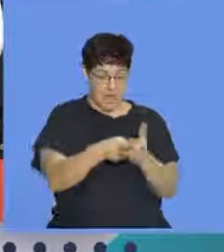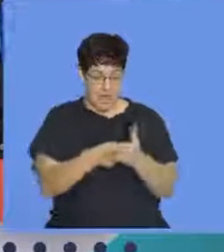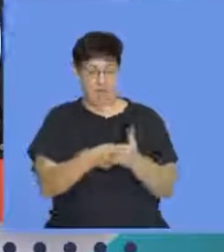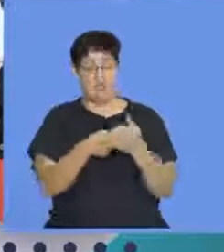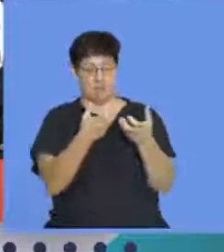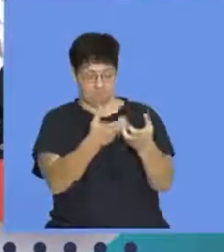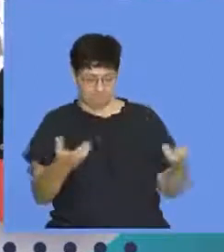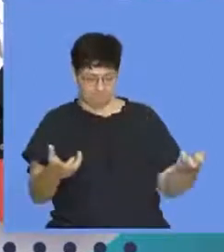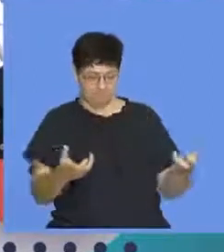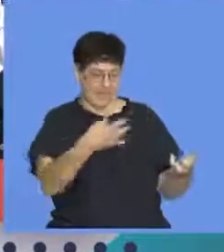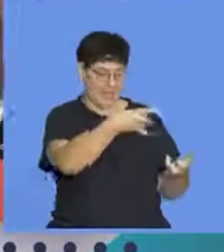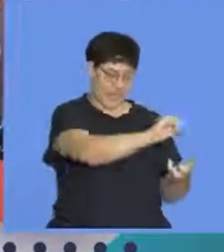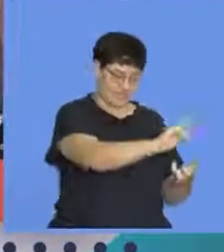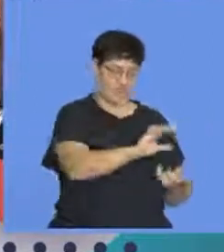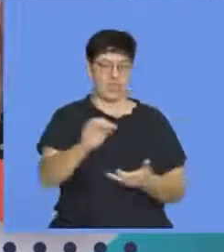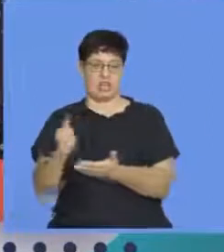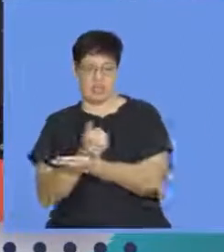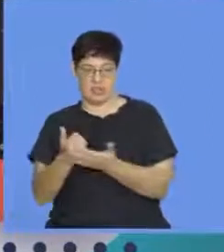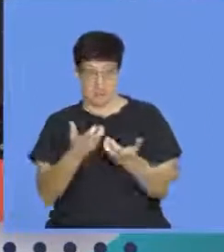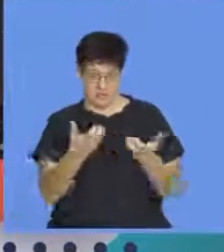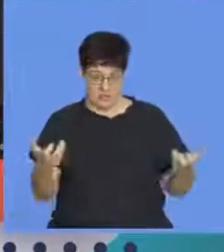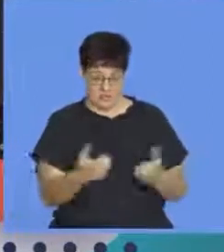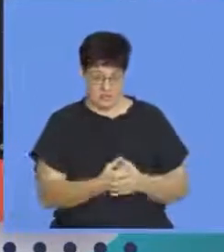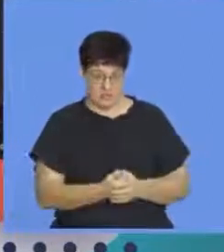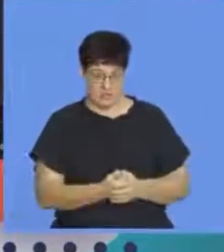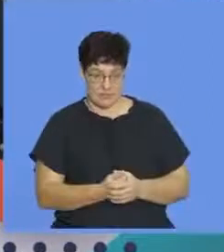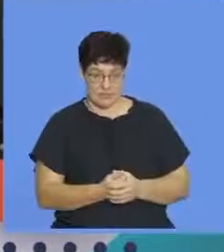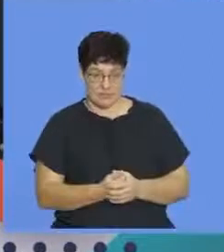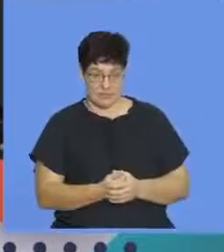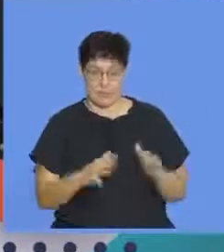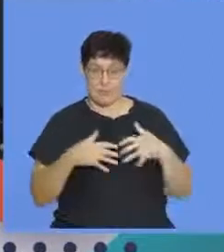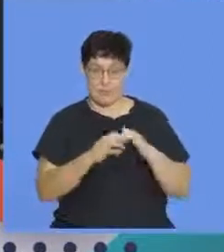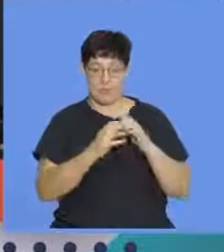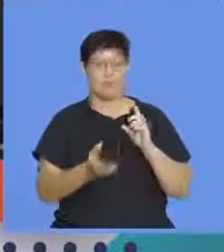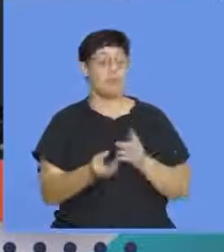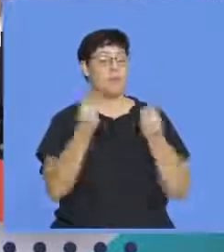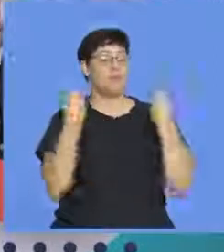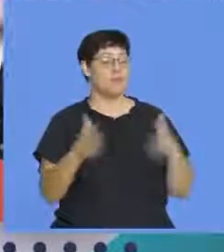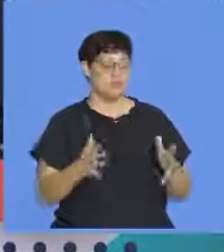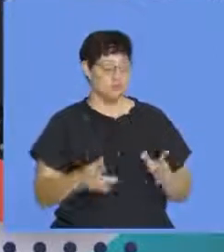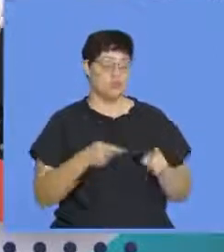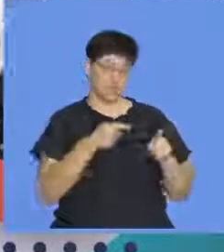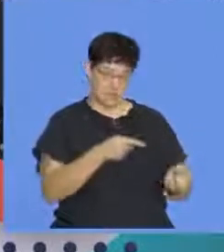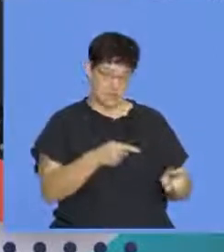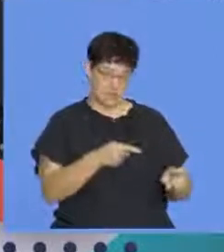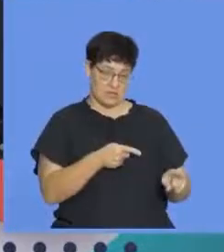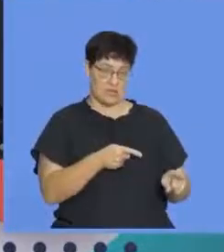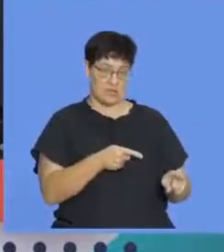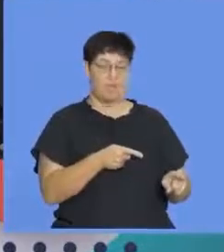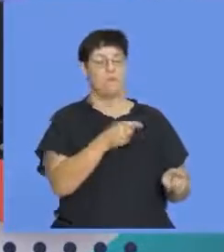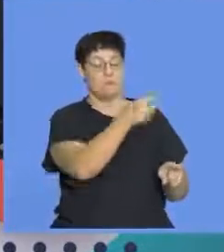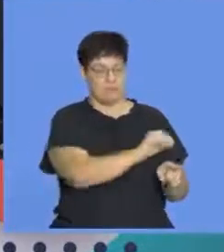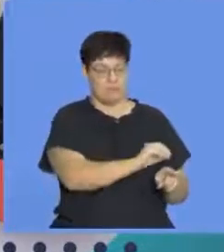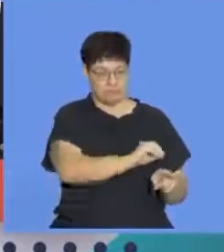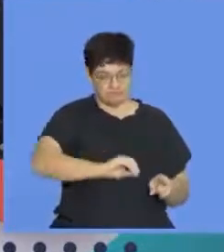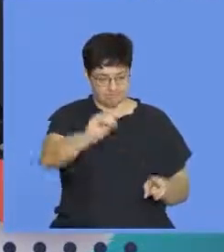cash and credit. Got it? Once you've ascertained that, the cash purchases, like you've seen, go straight into the cash